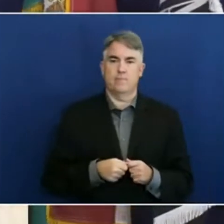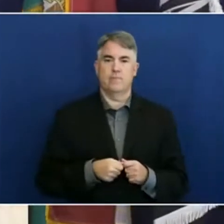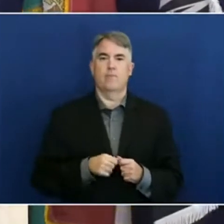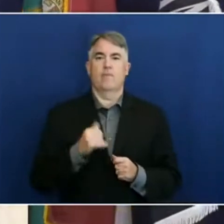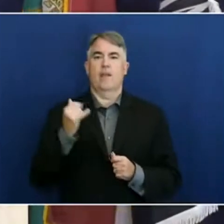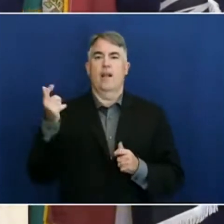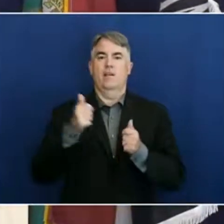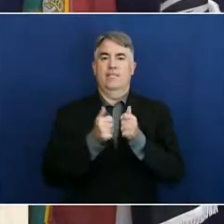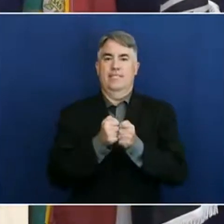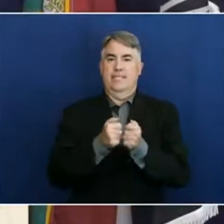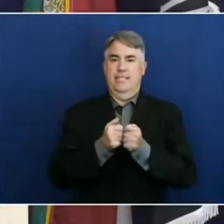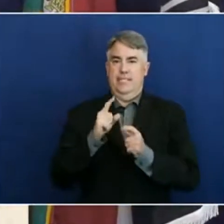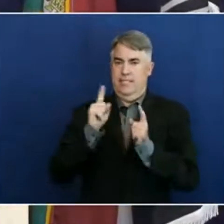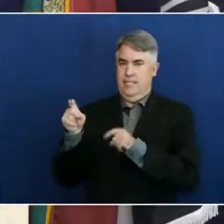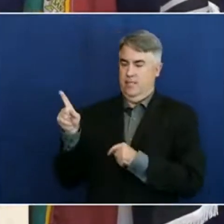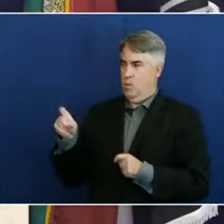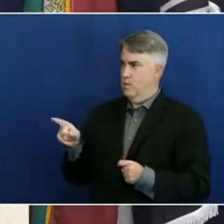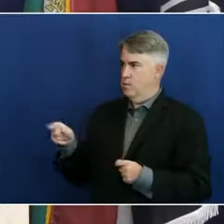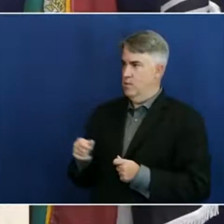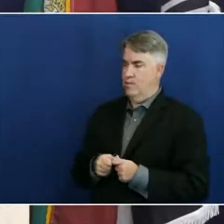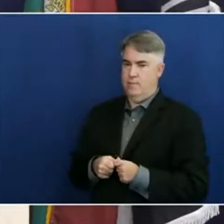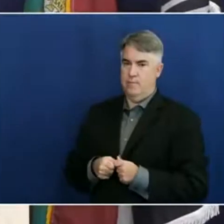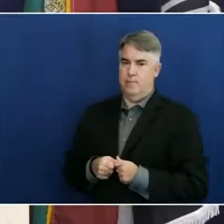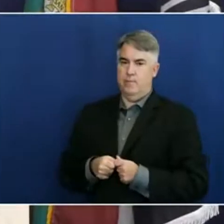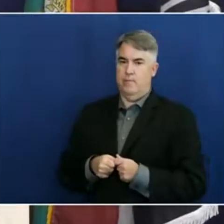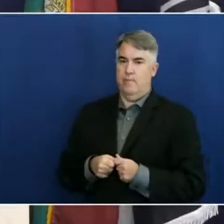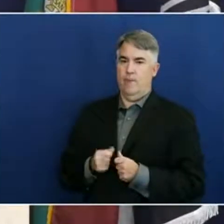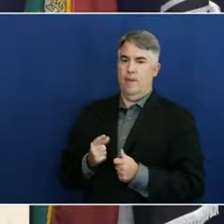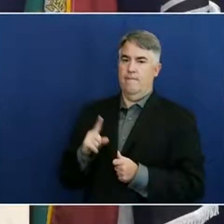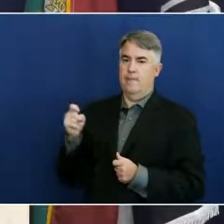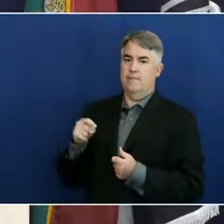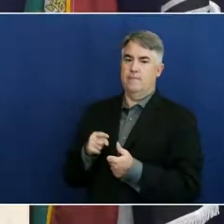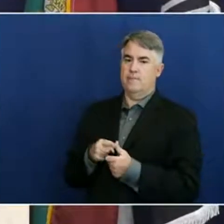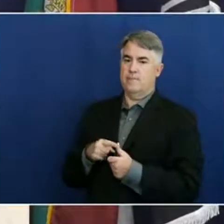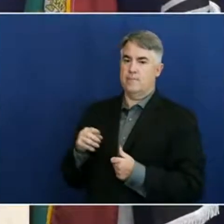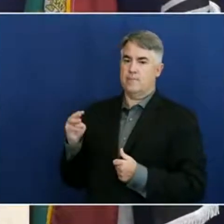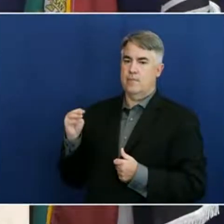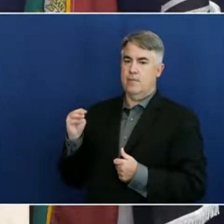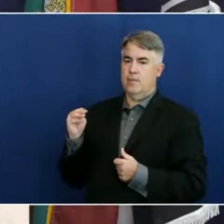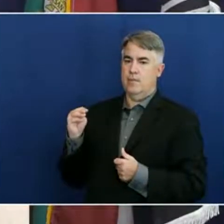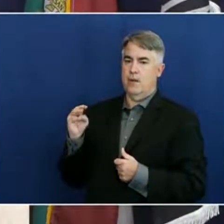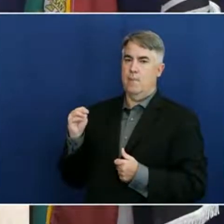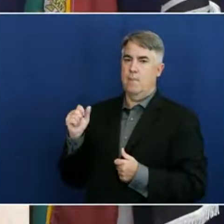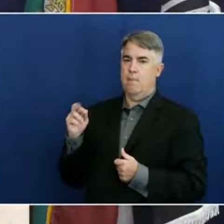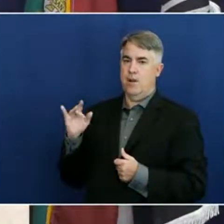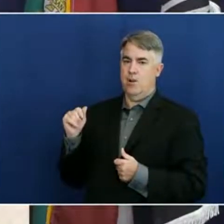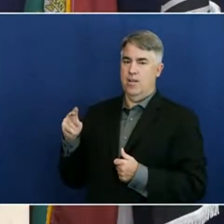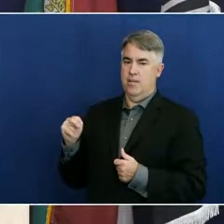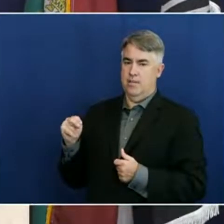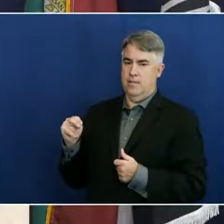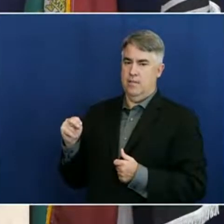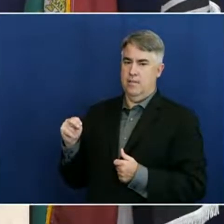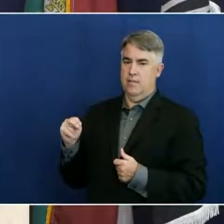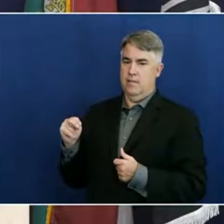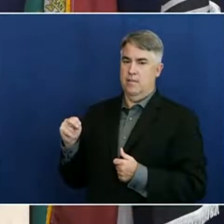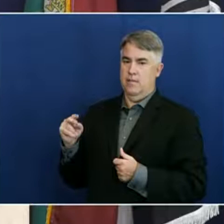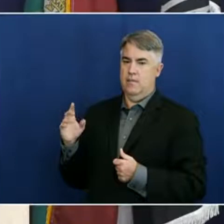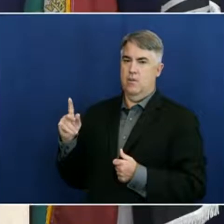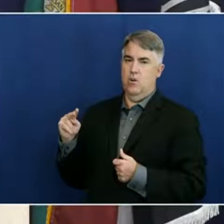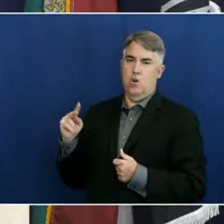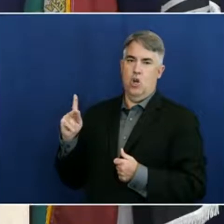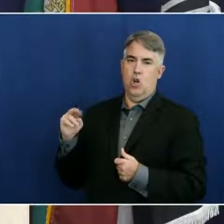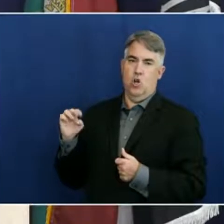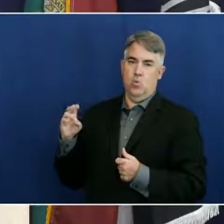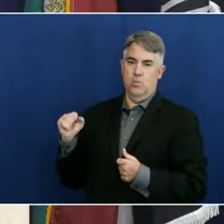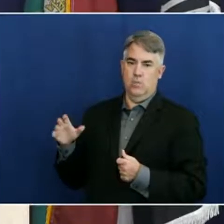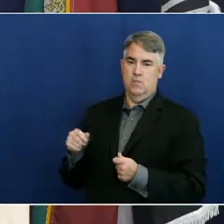All right, let's go to our texting questions. This first text question is from Marilyn Heider with Kogo News. Do the daily case testing numbers include students